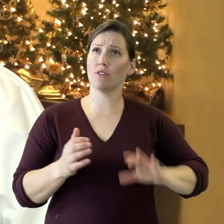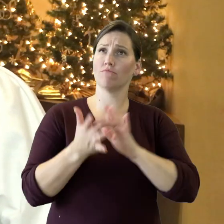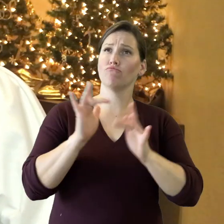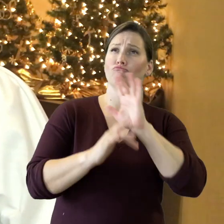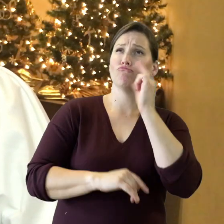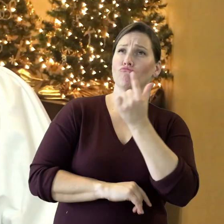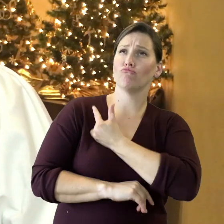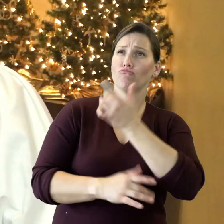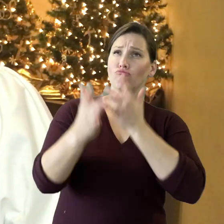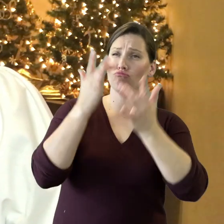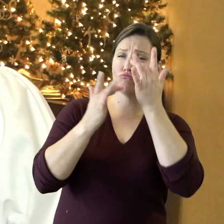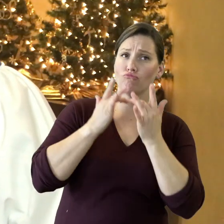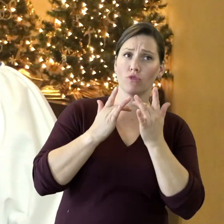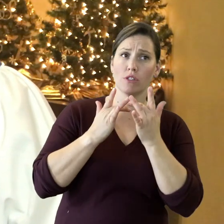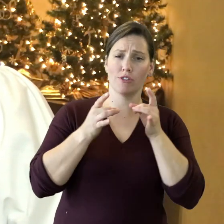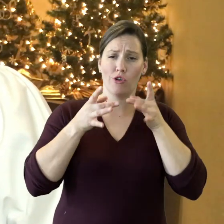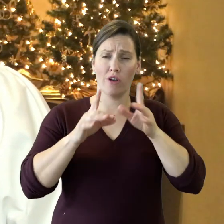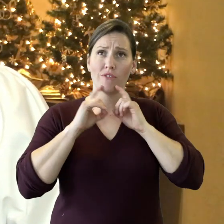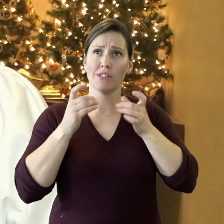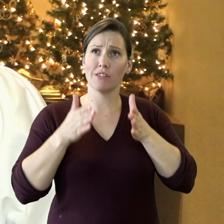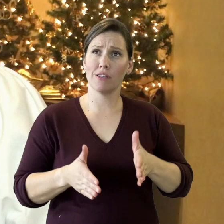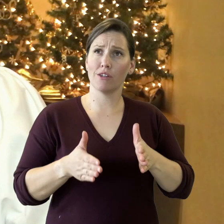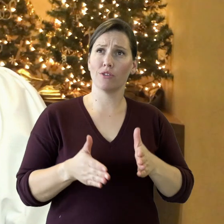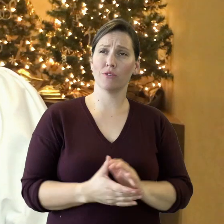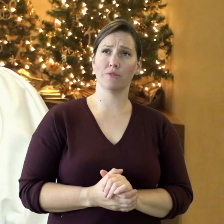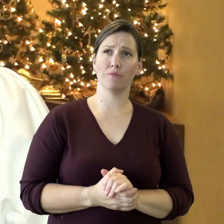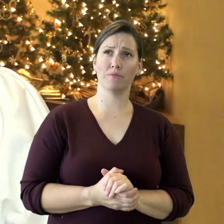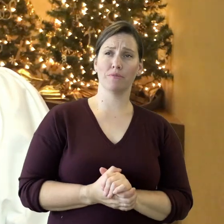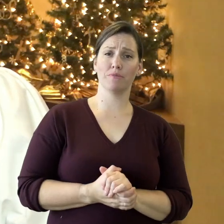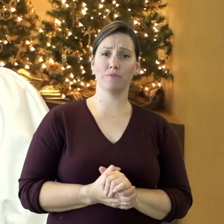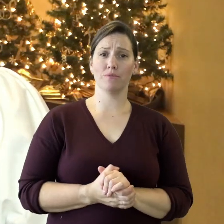gracious and merciful to me, a poor, sinful being.